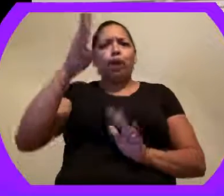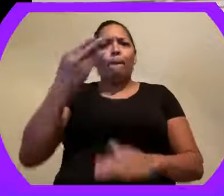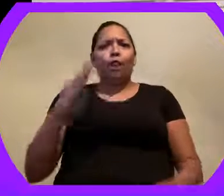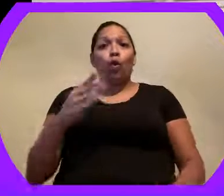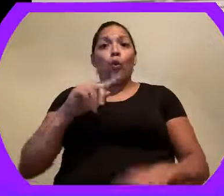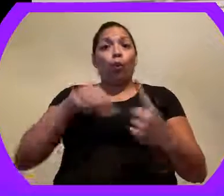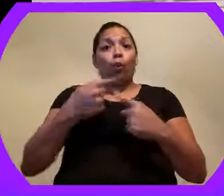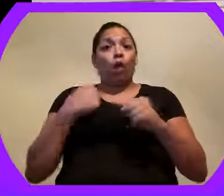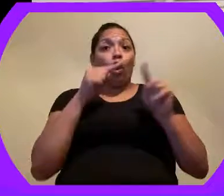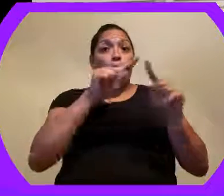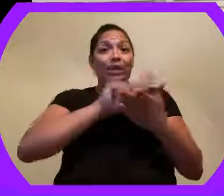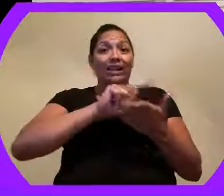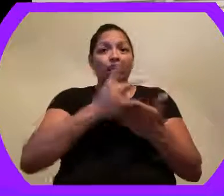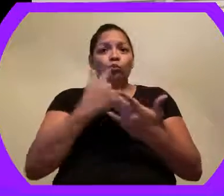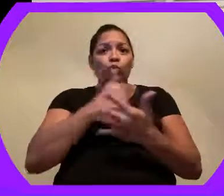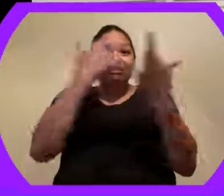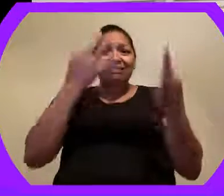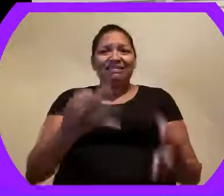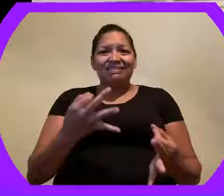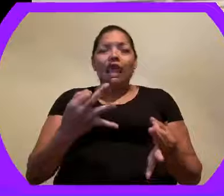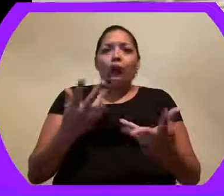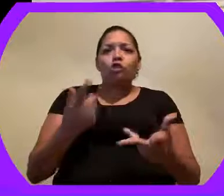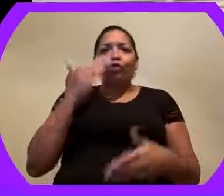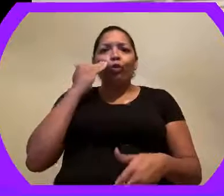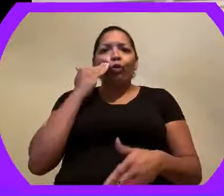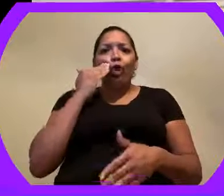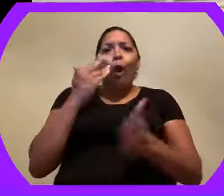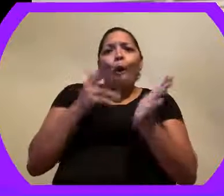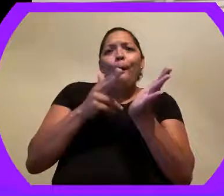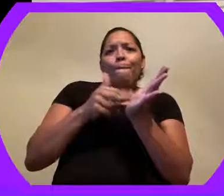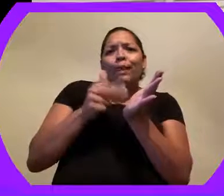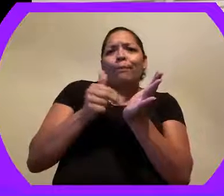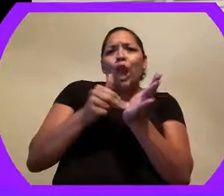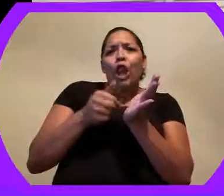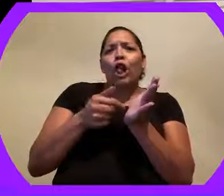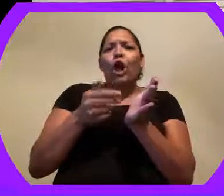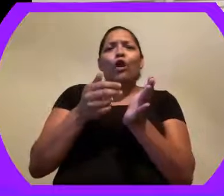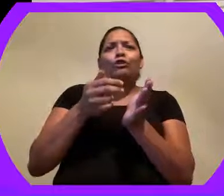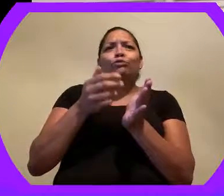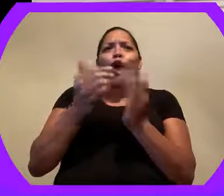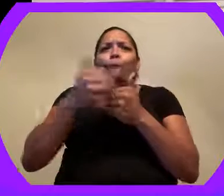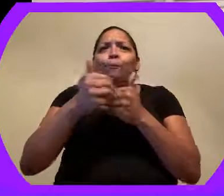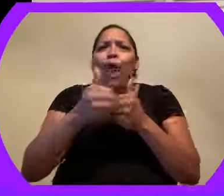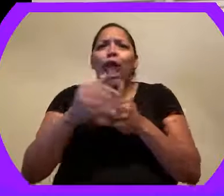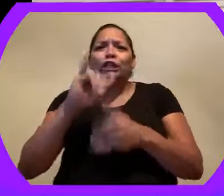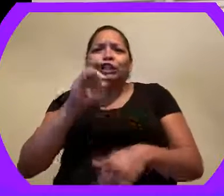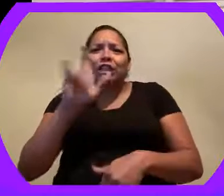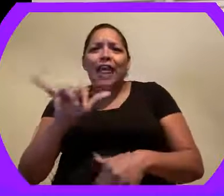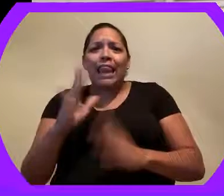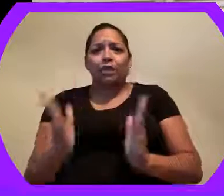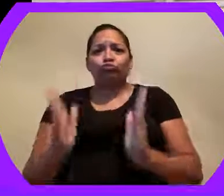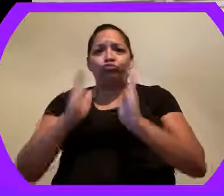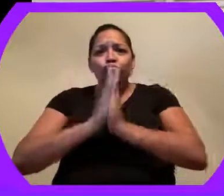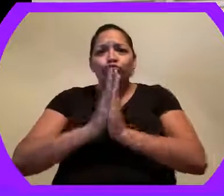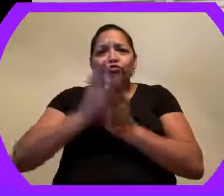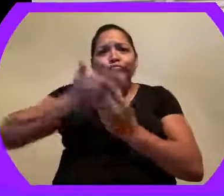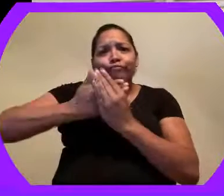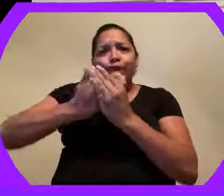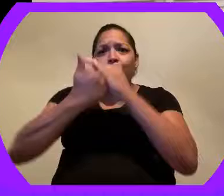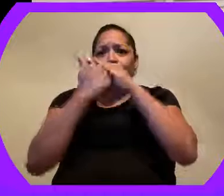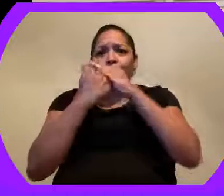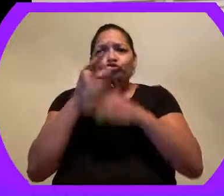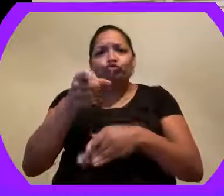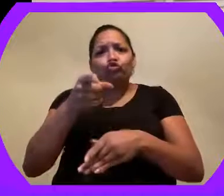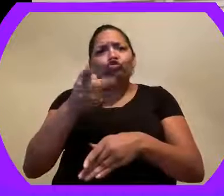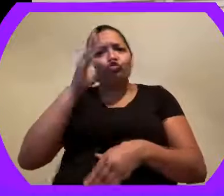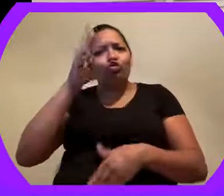blue. When we go to the kitchen and if you decide to put, some peanut butter on one side of some bread and some jelly on another, and